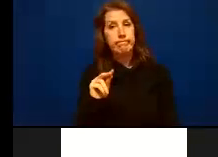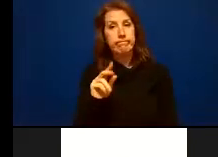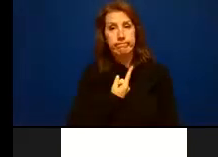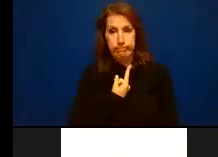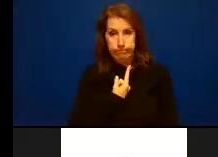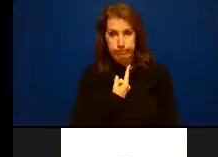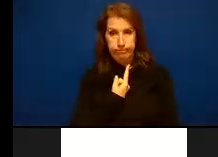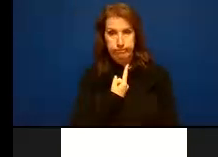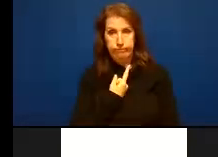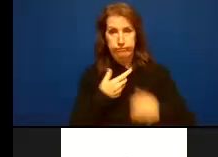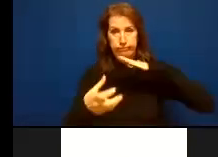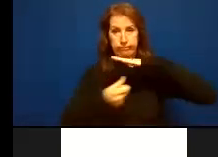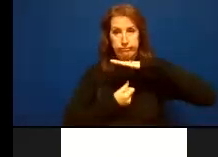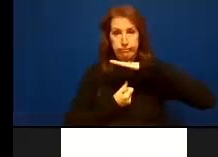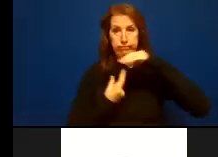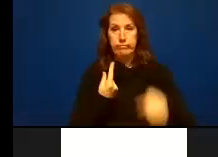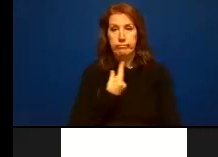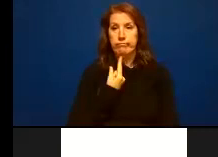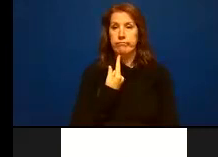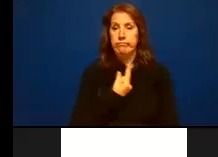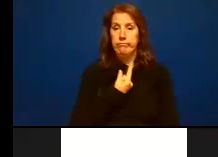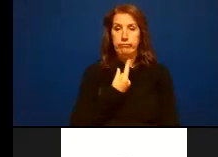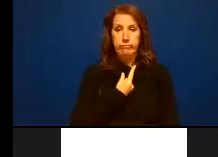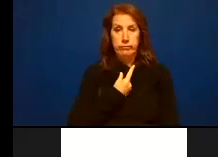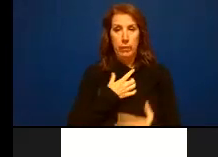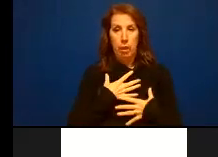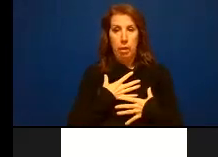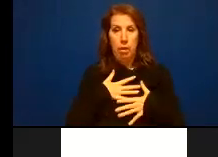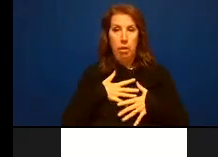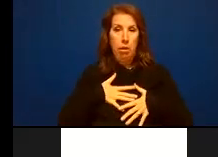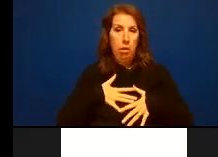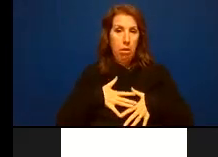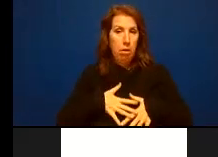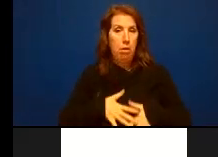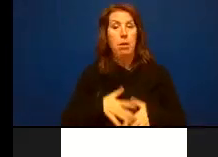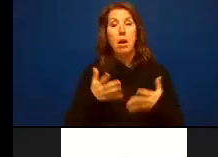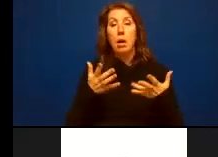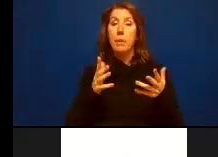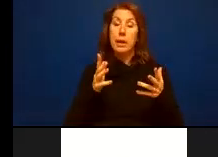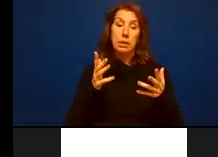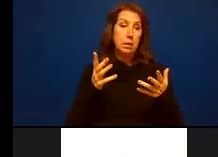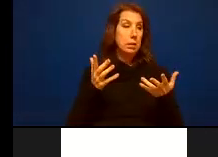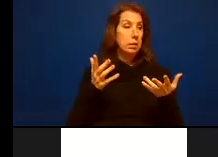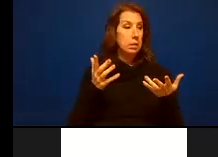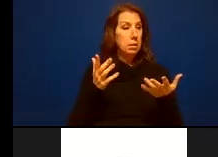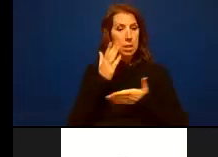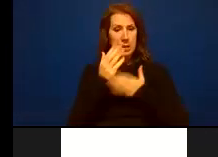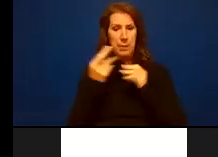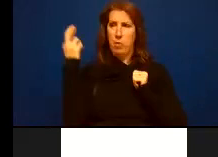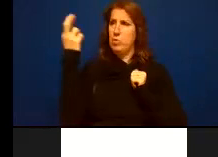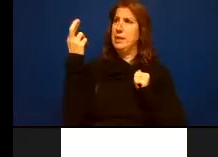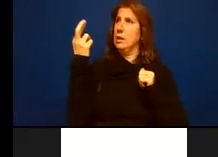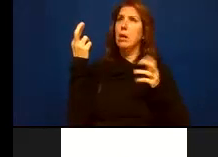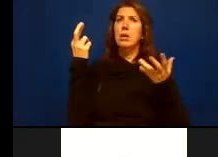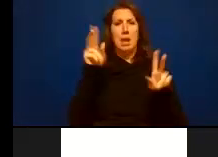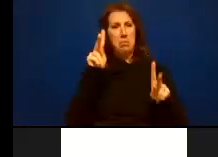it's not only an awful way to live, but it's a reason for people. It sort of takes away some of the justification of people needing to